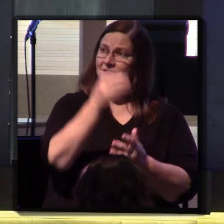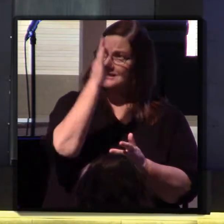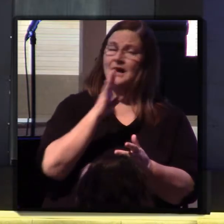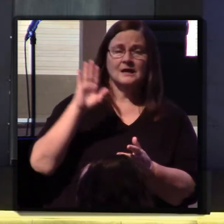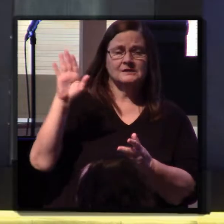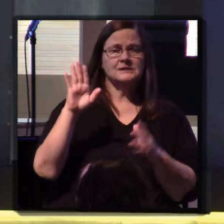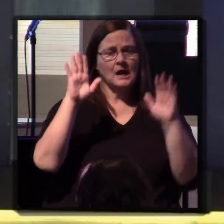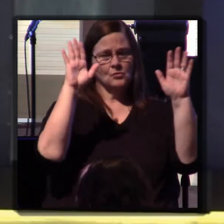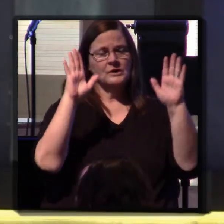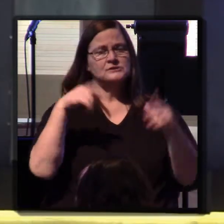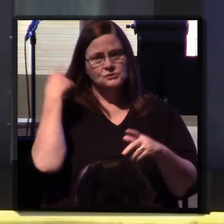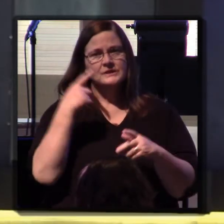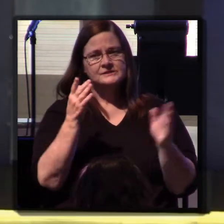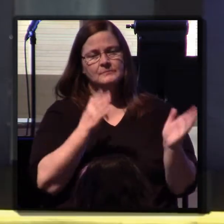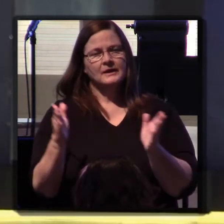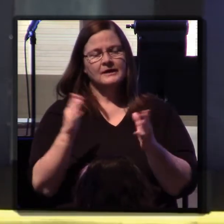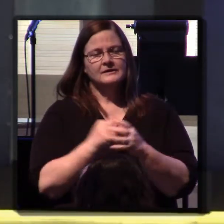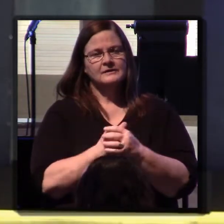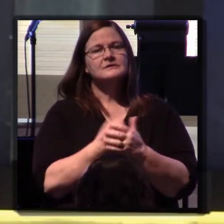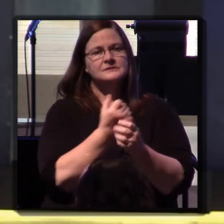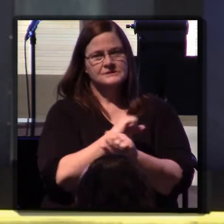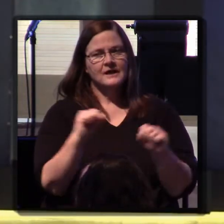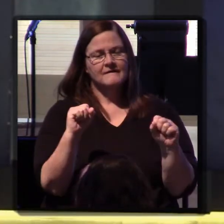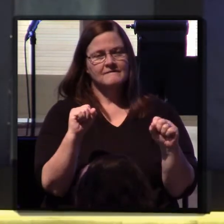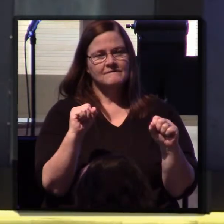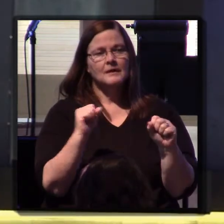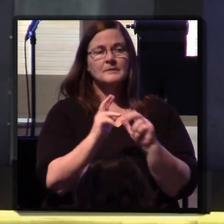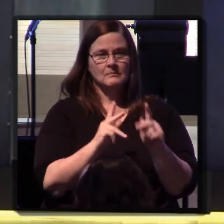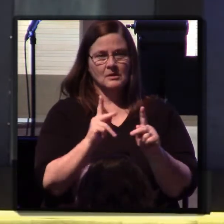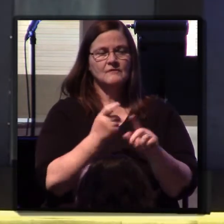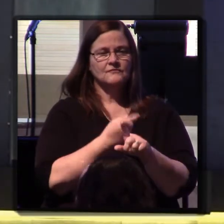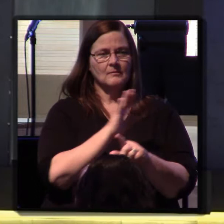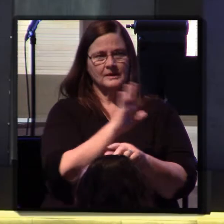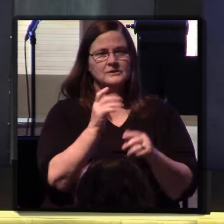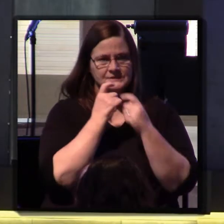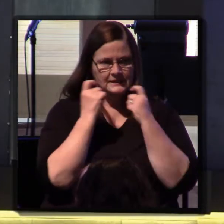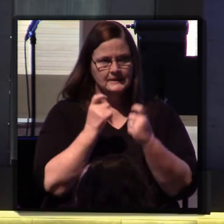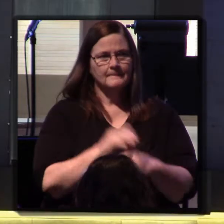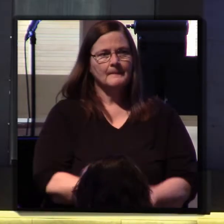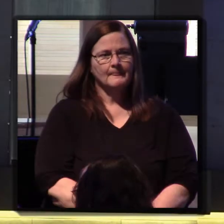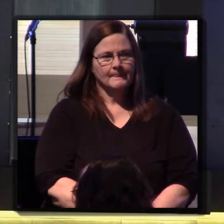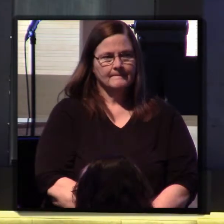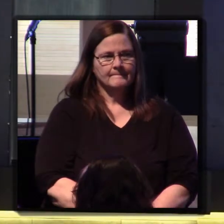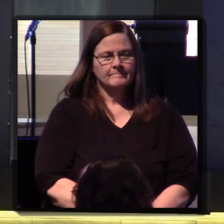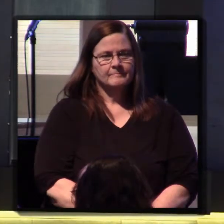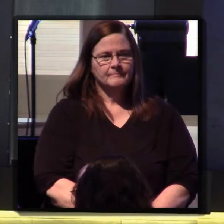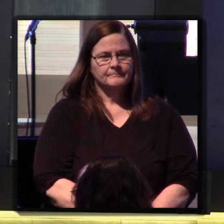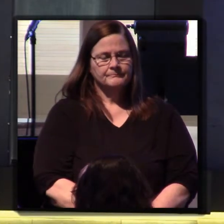love and greater conviction that it is God's outrageous, crazy plan to